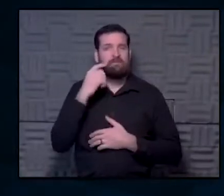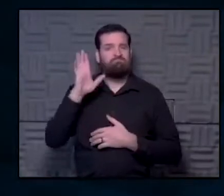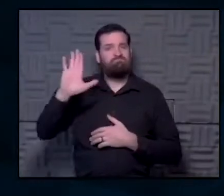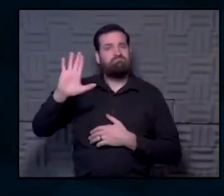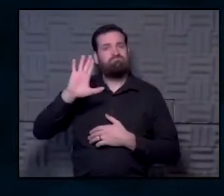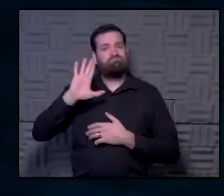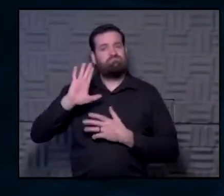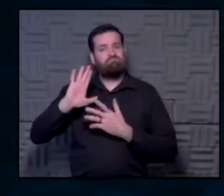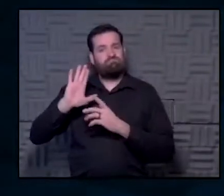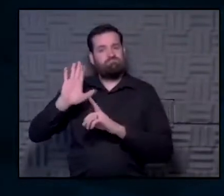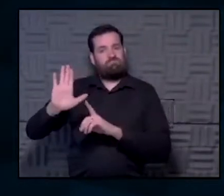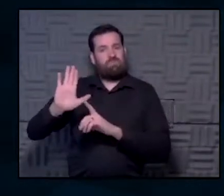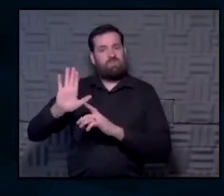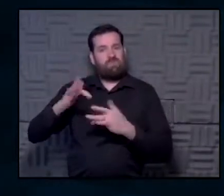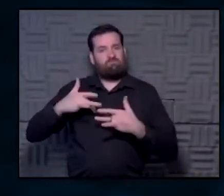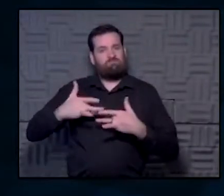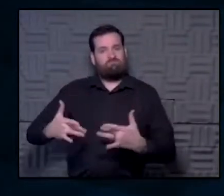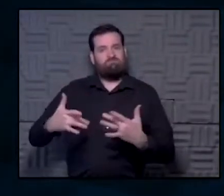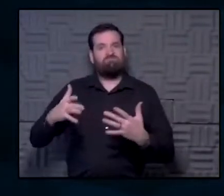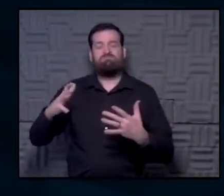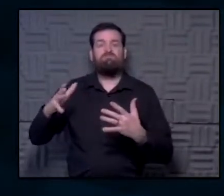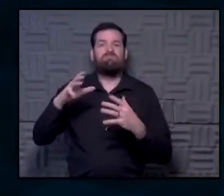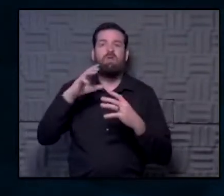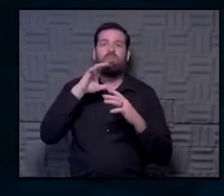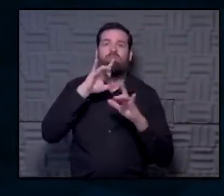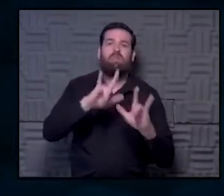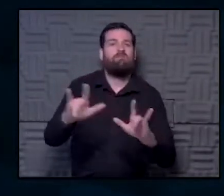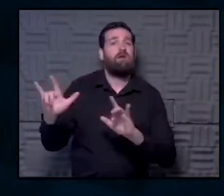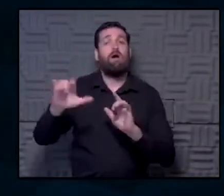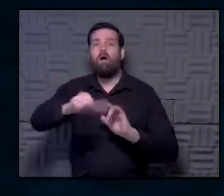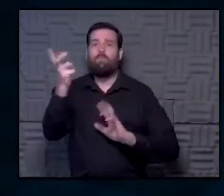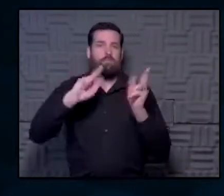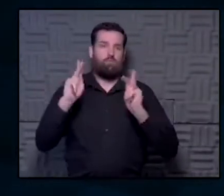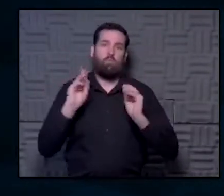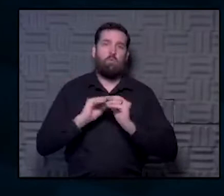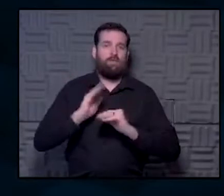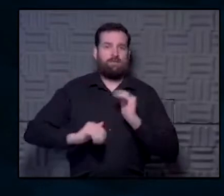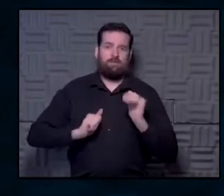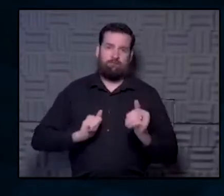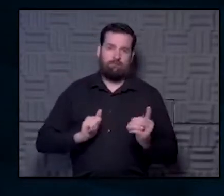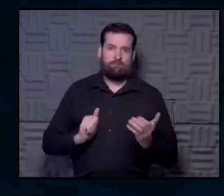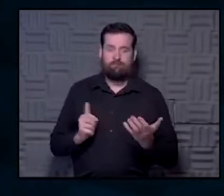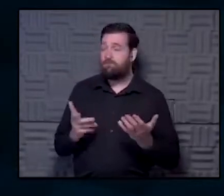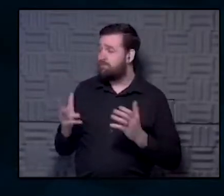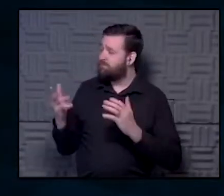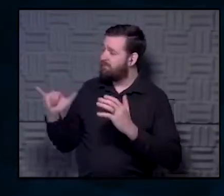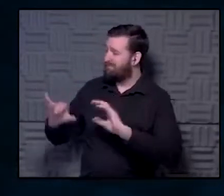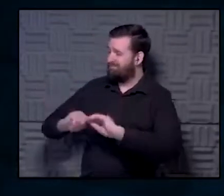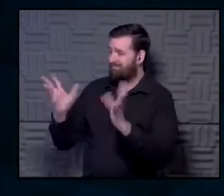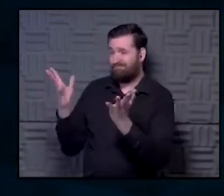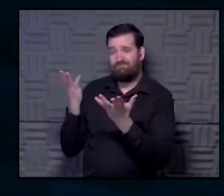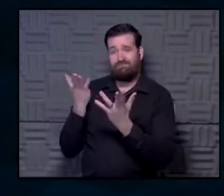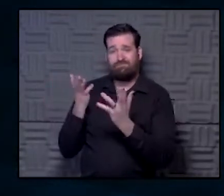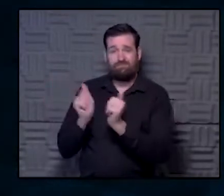loved others more than themselves. Well, that's been expressed in their children.